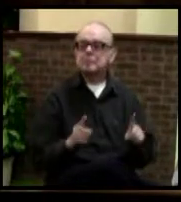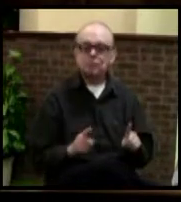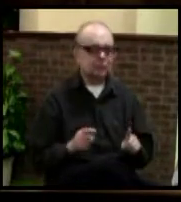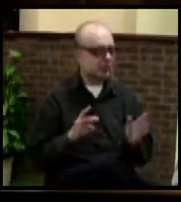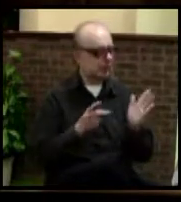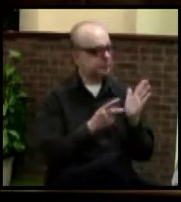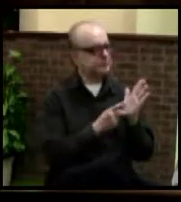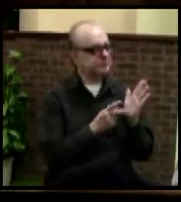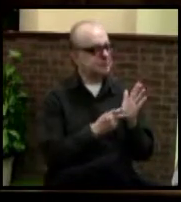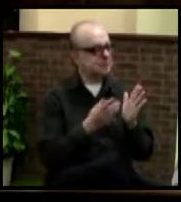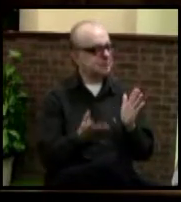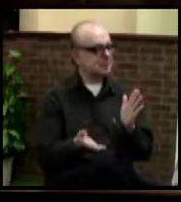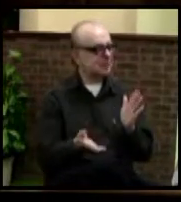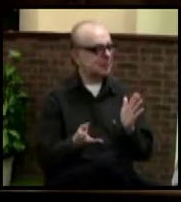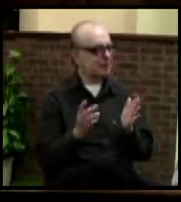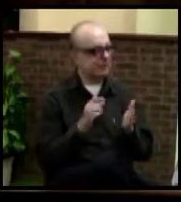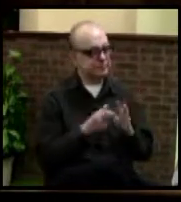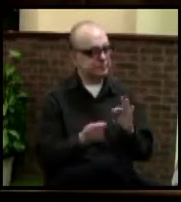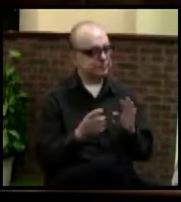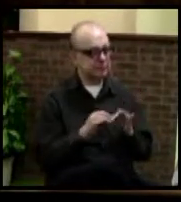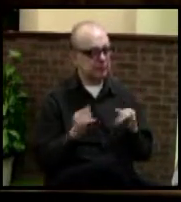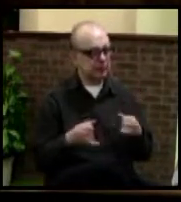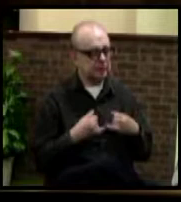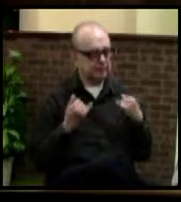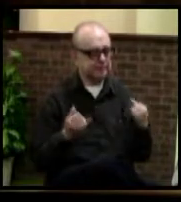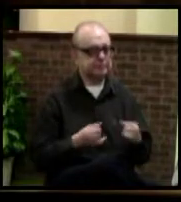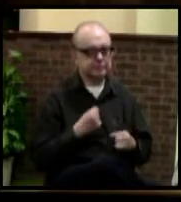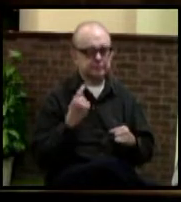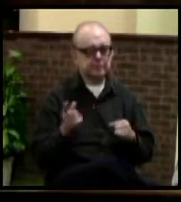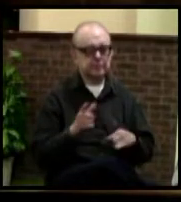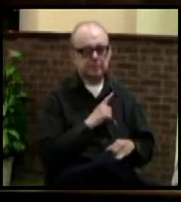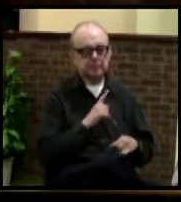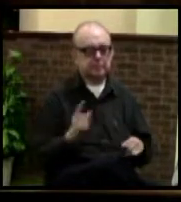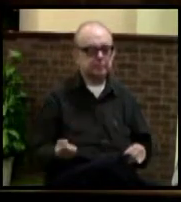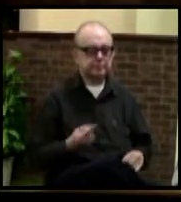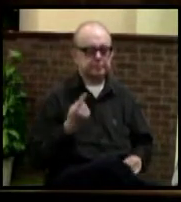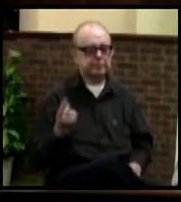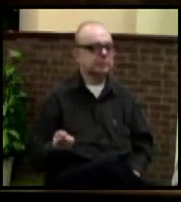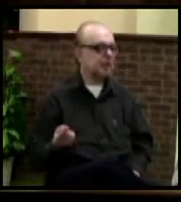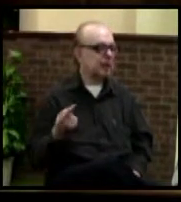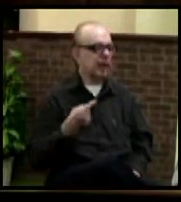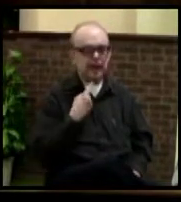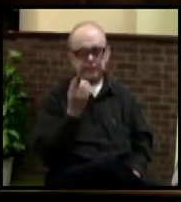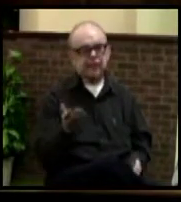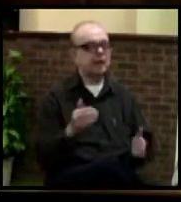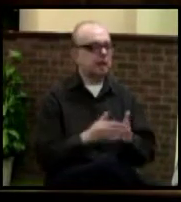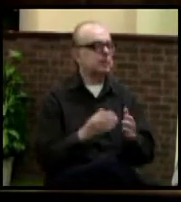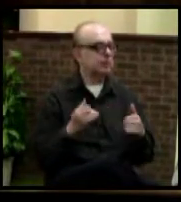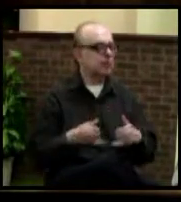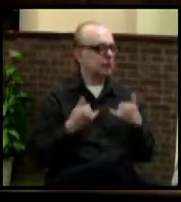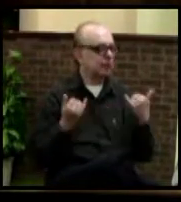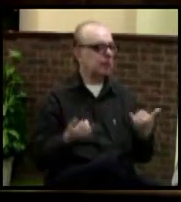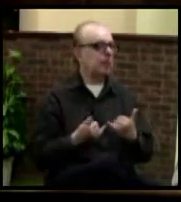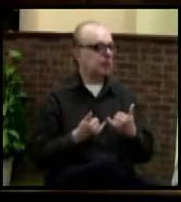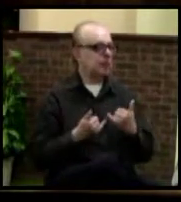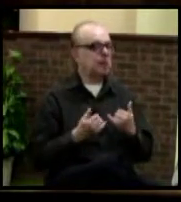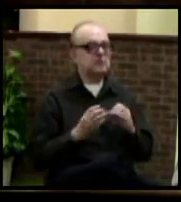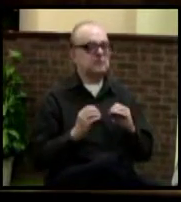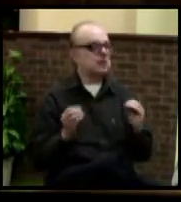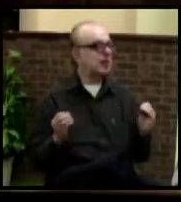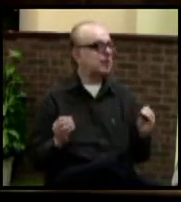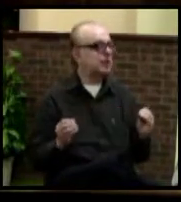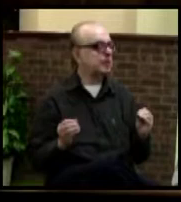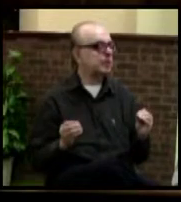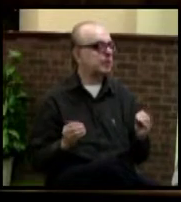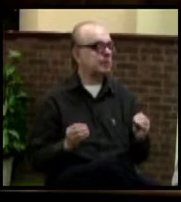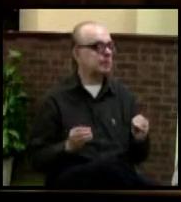When Paul says here in this verse, rejoice in the Lord always, he says, I will say it again, rejoice. There is no qualifier